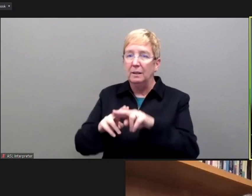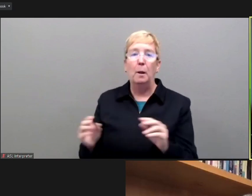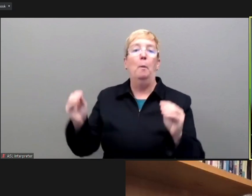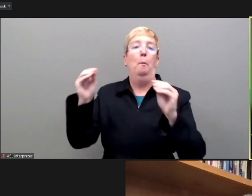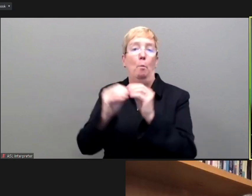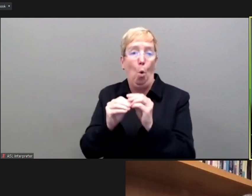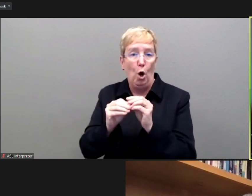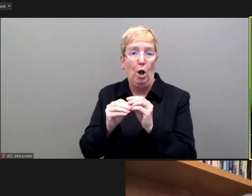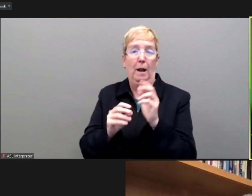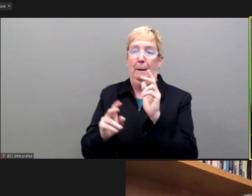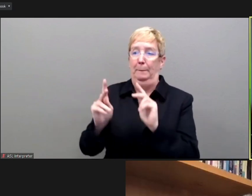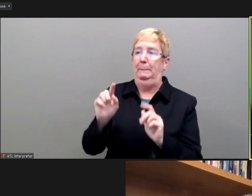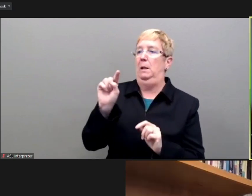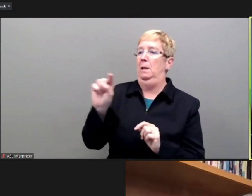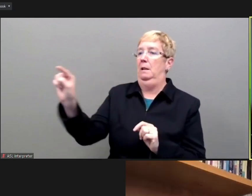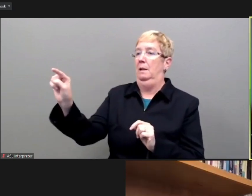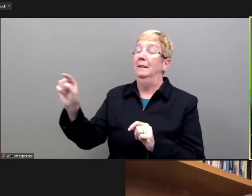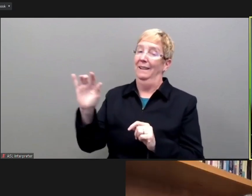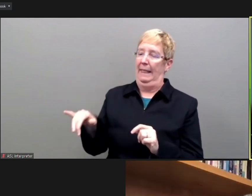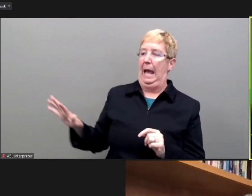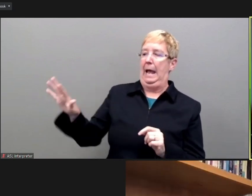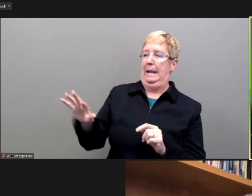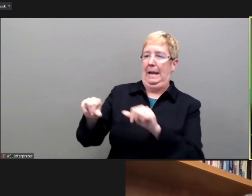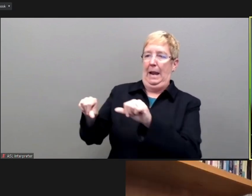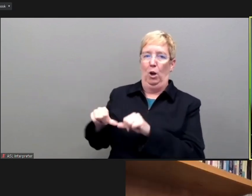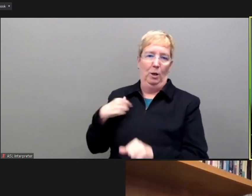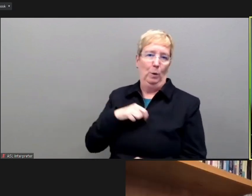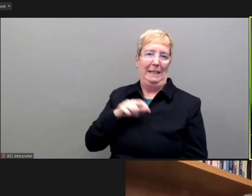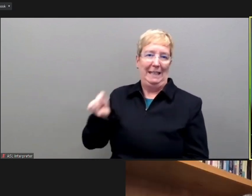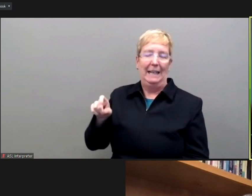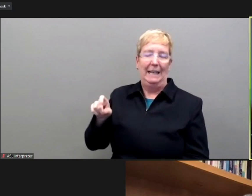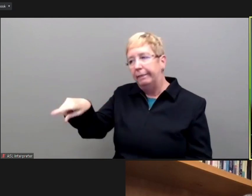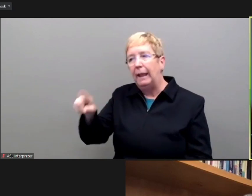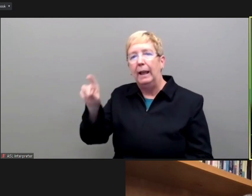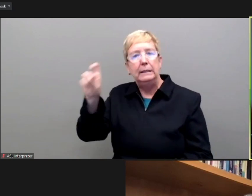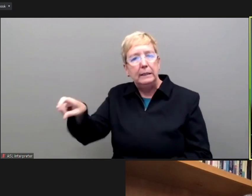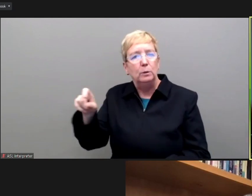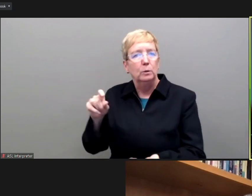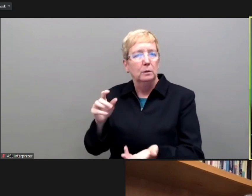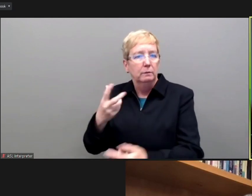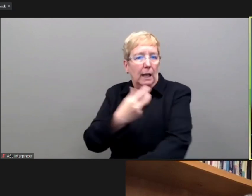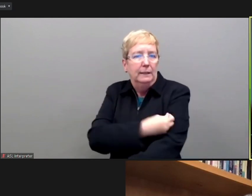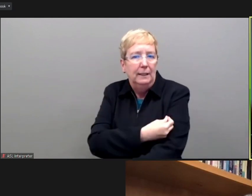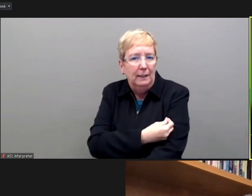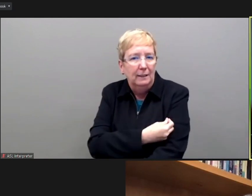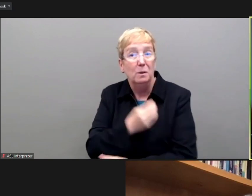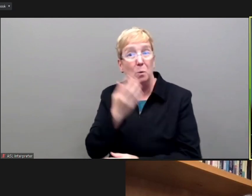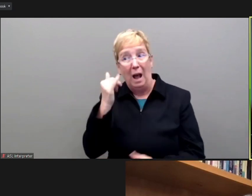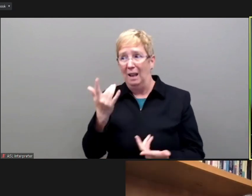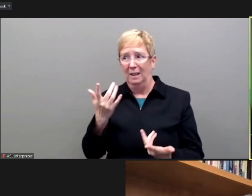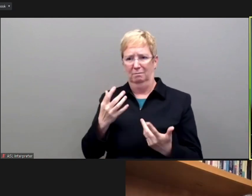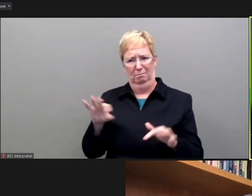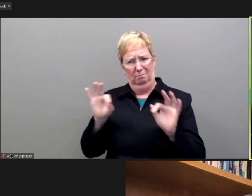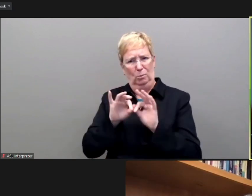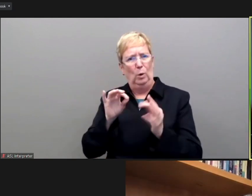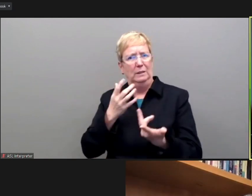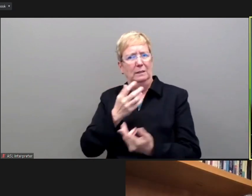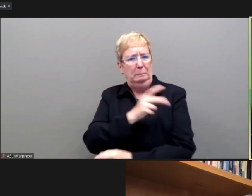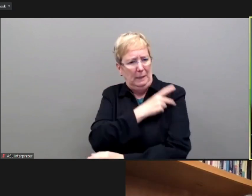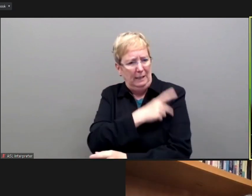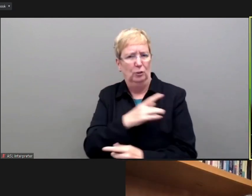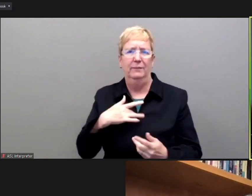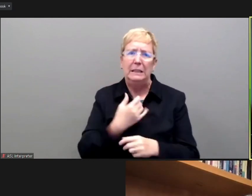need them to be vaccinated, and we need the safest possible place for patients to get care. And